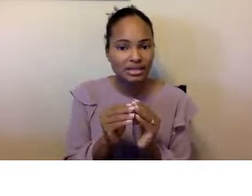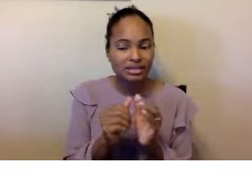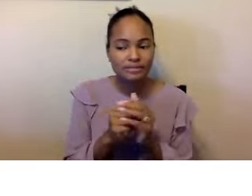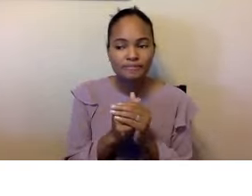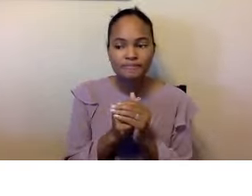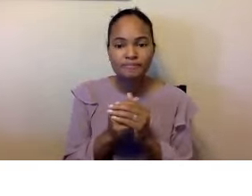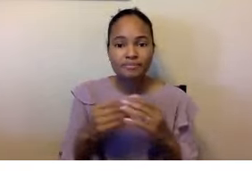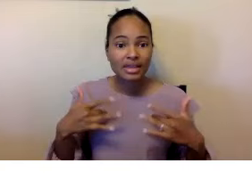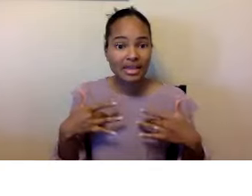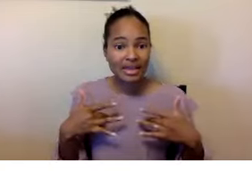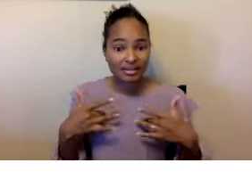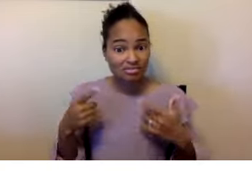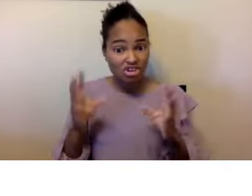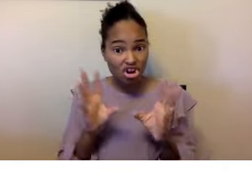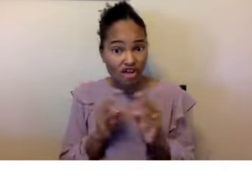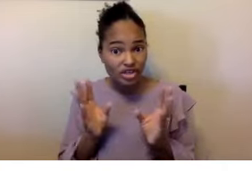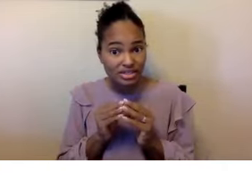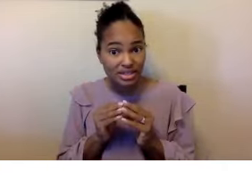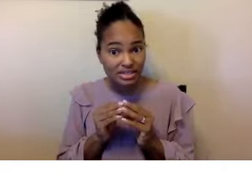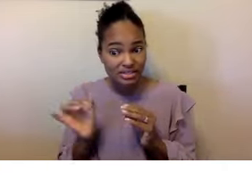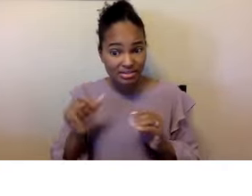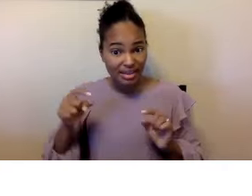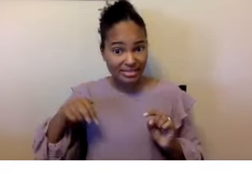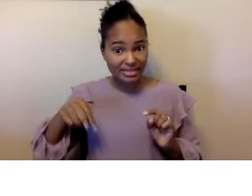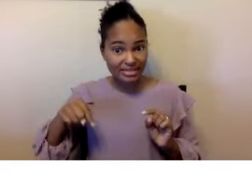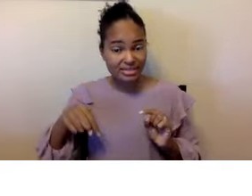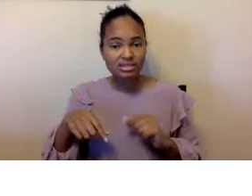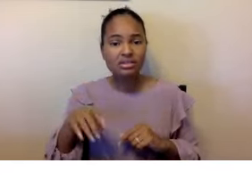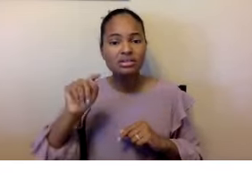events like this, and then as TJ mentioned,